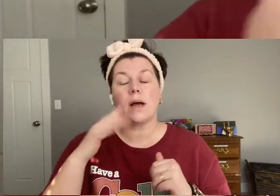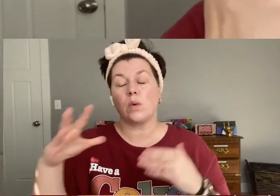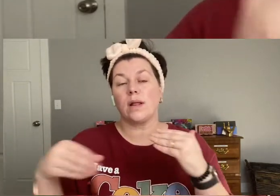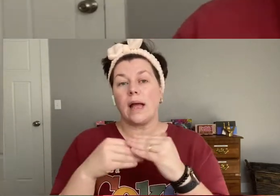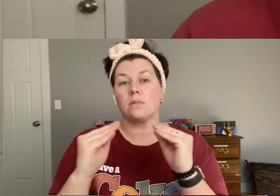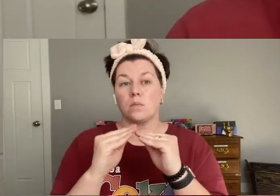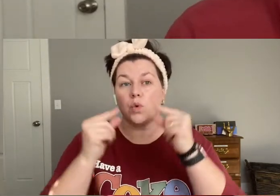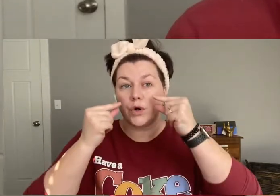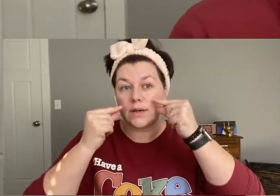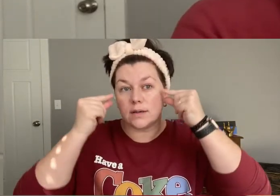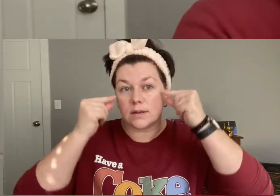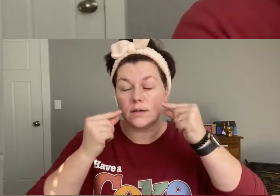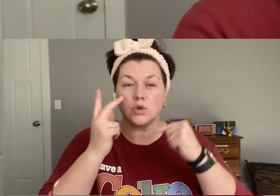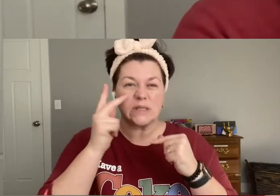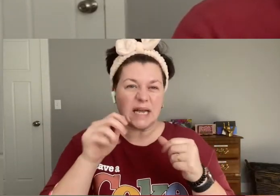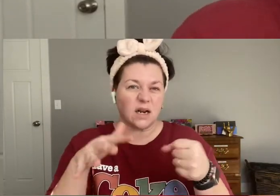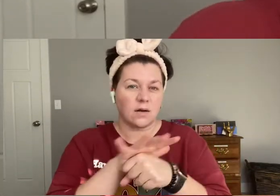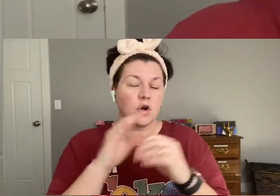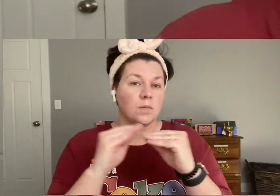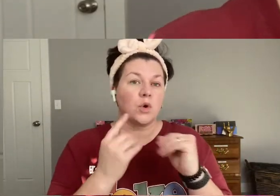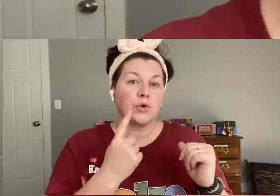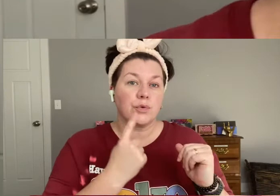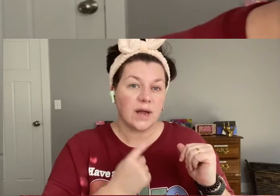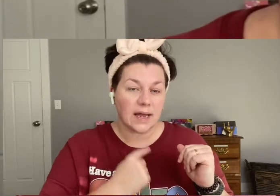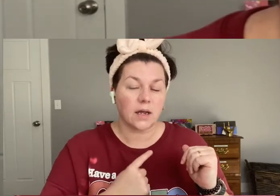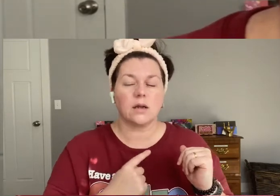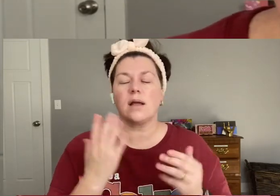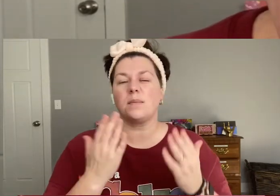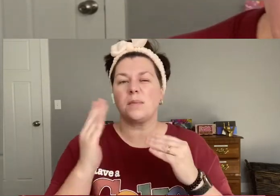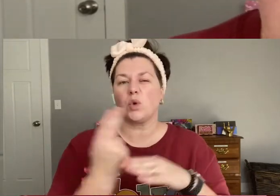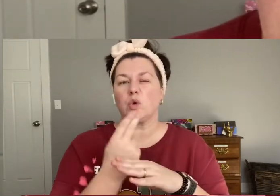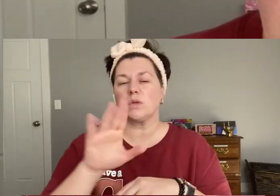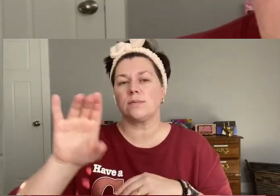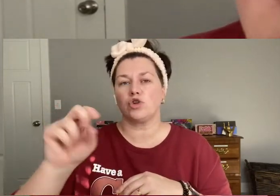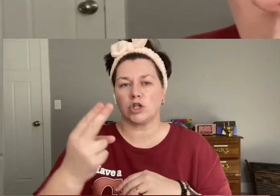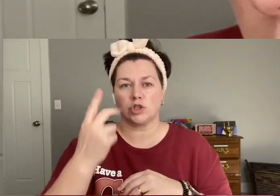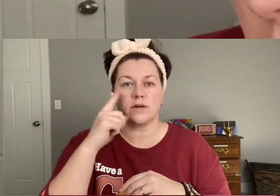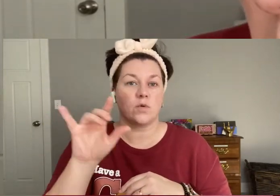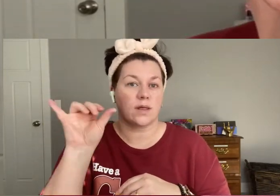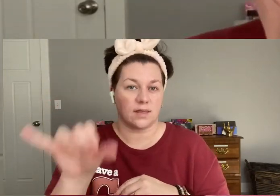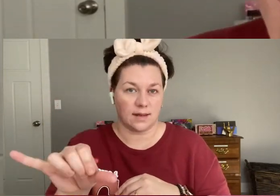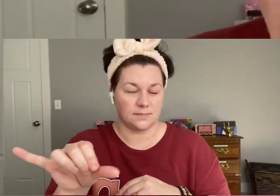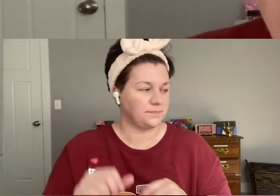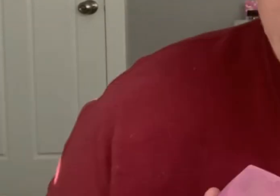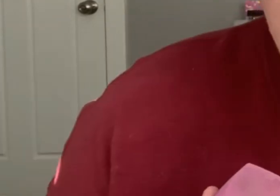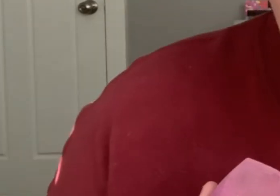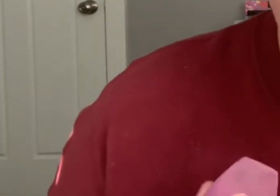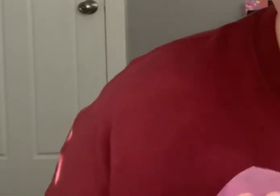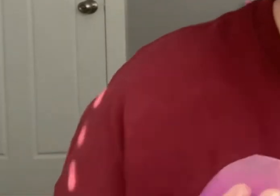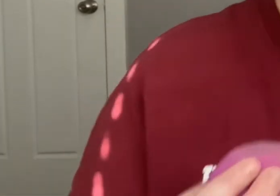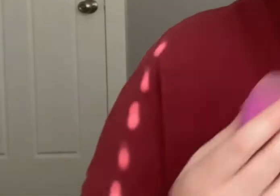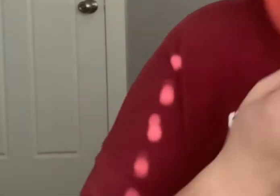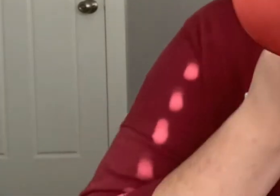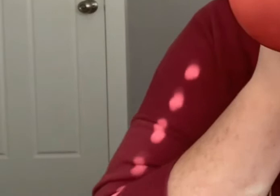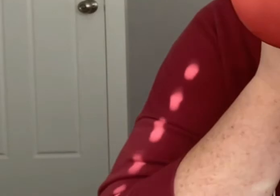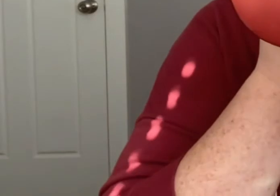of soaking in like I want it to. And this, if you can see, is just, it just looks like